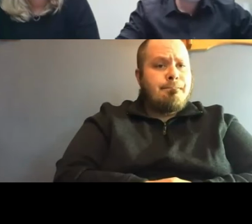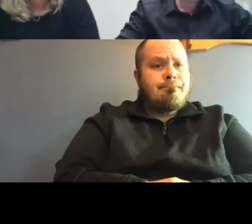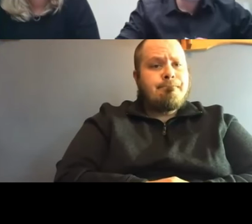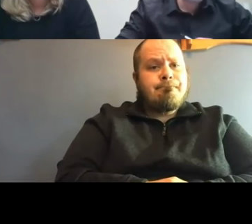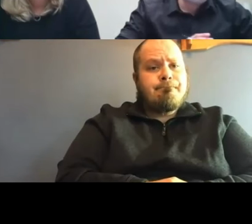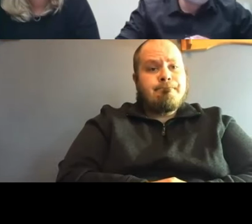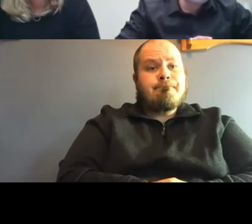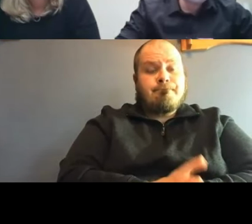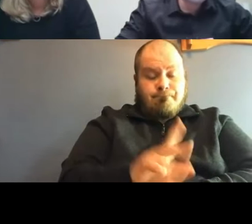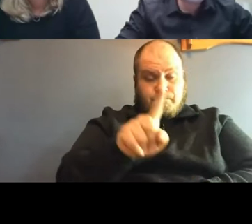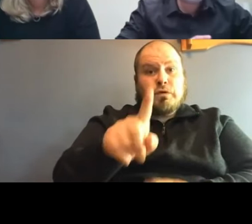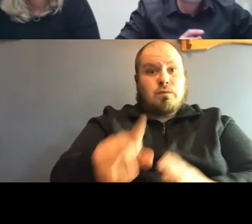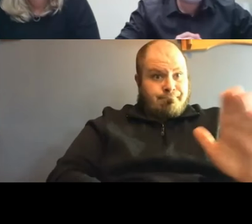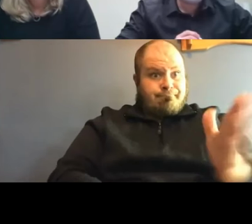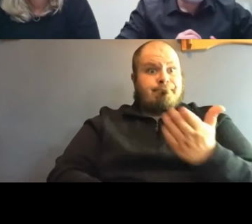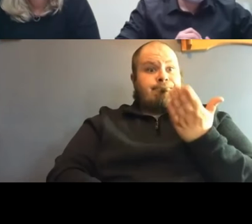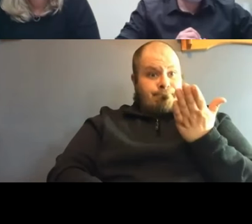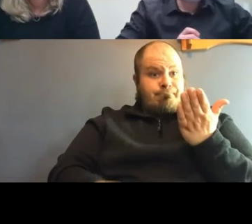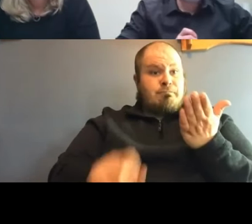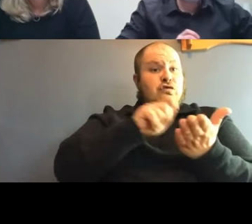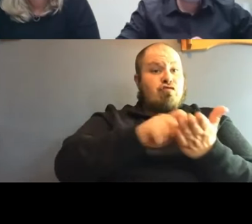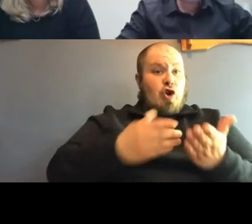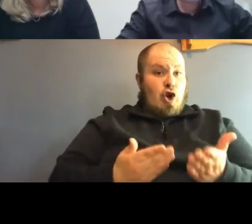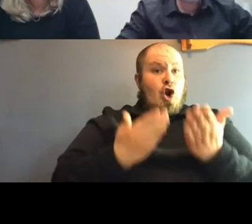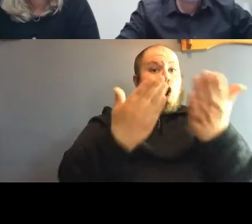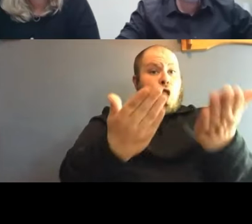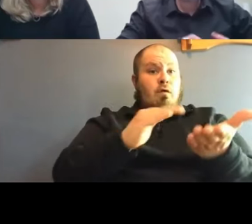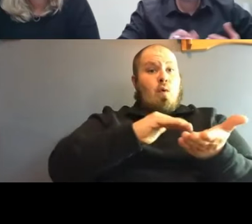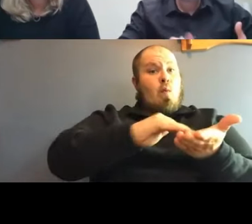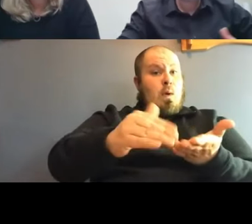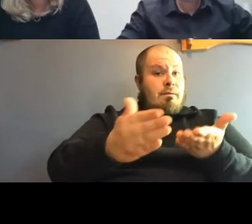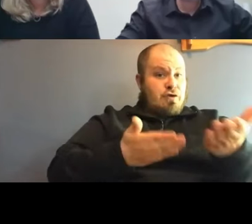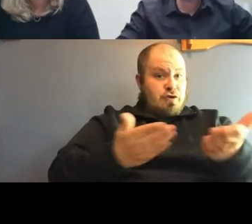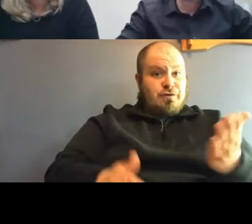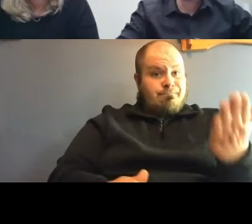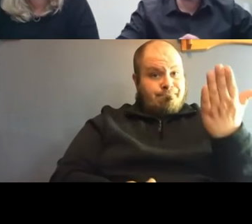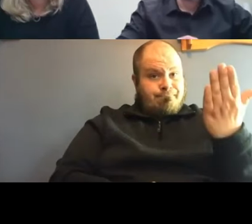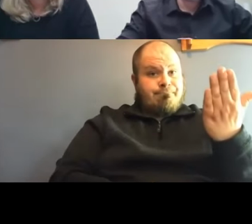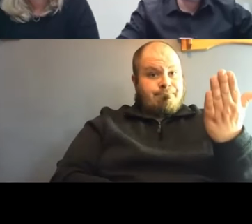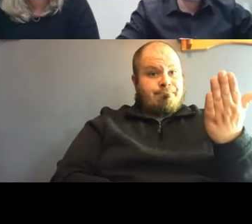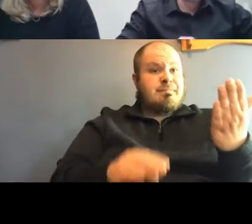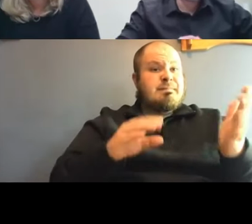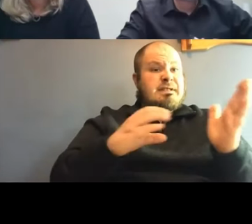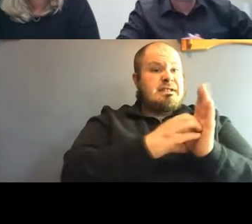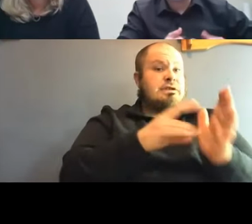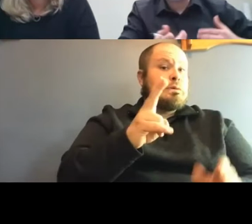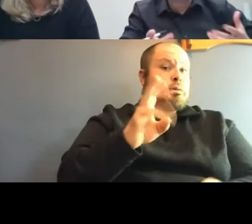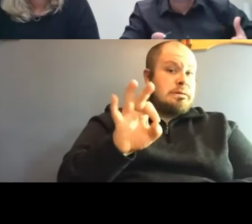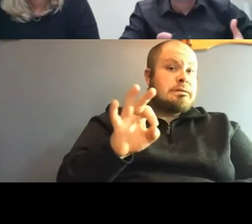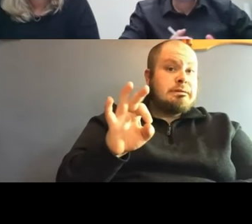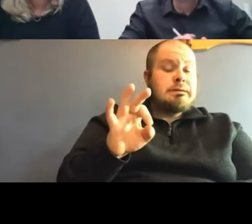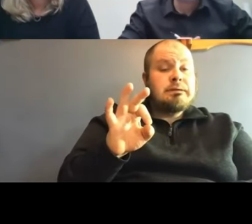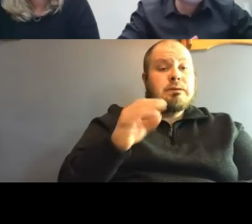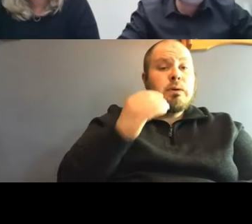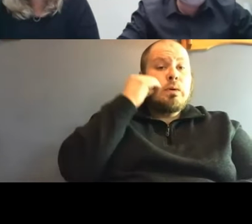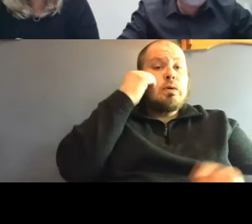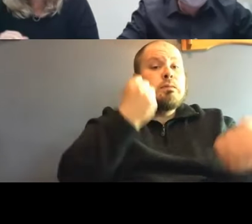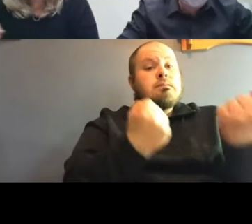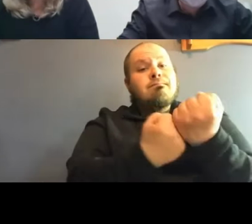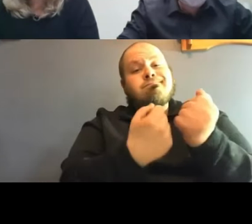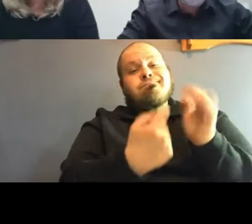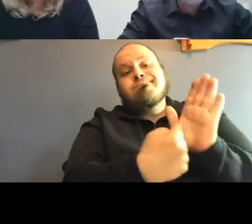So after you've received a written offer of a waiver services, so like Section 29, home supports, for